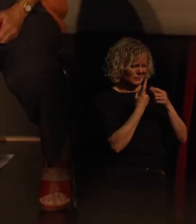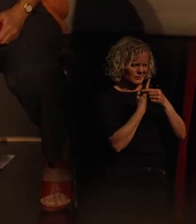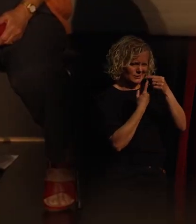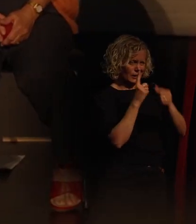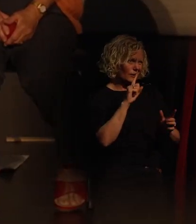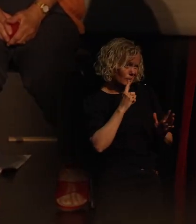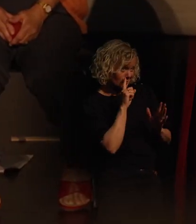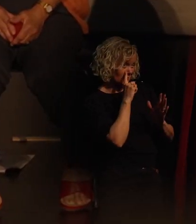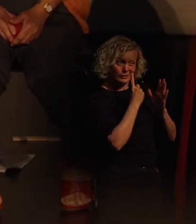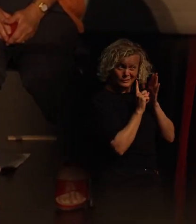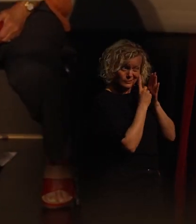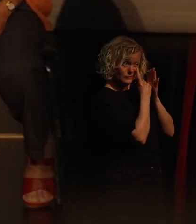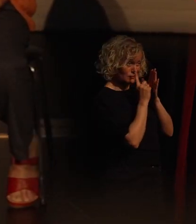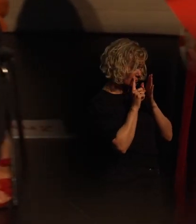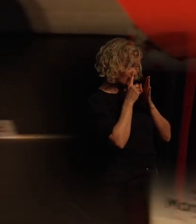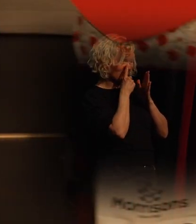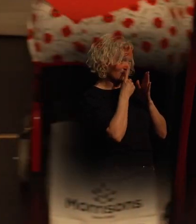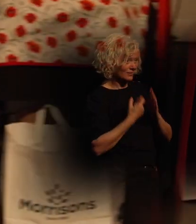people's noses